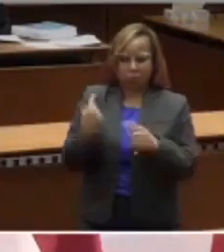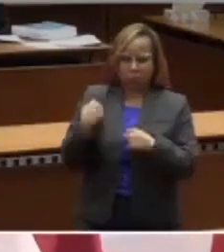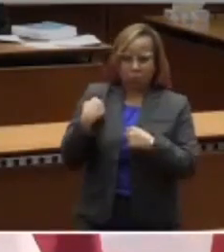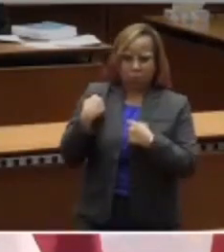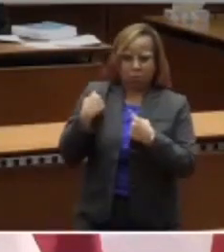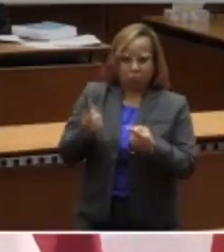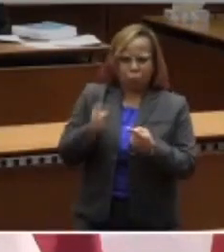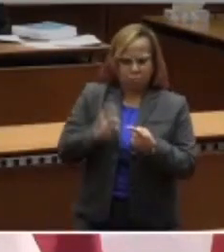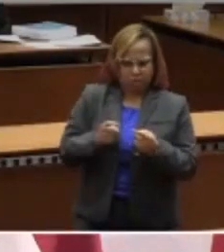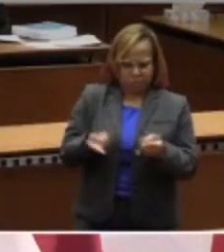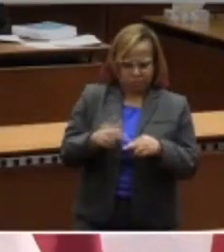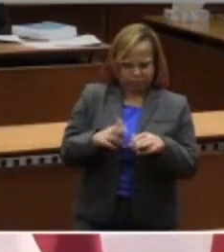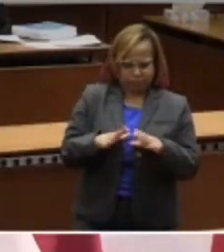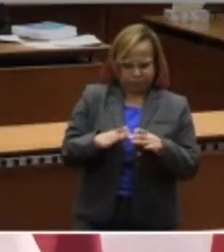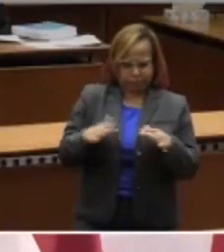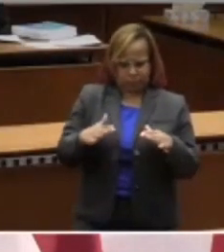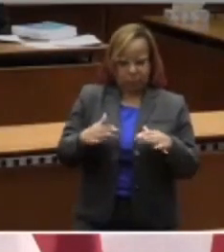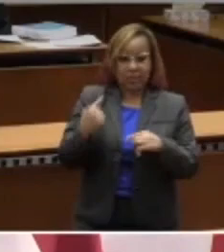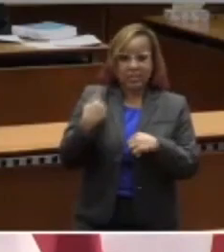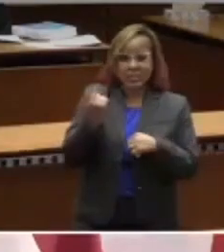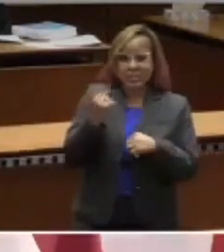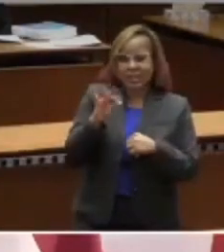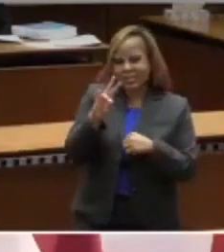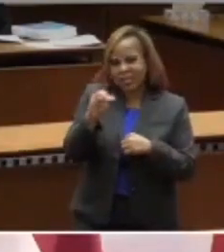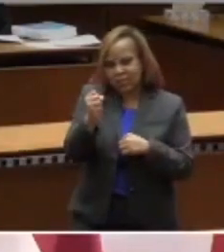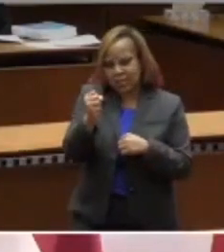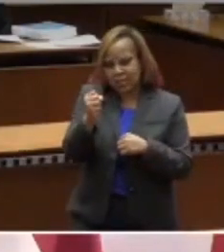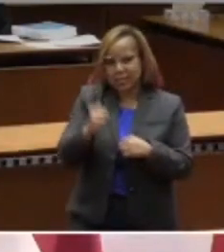decade since the 1970s.